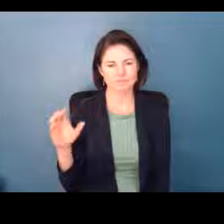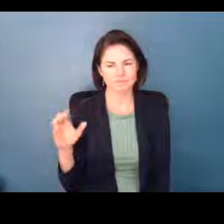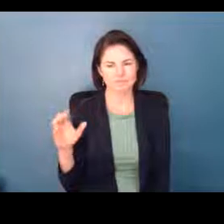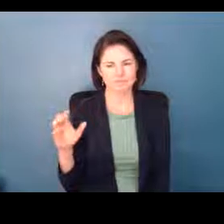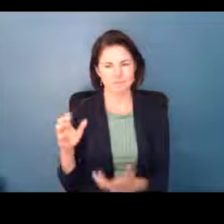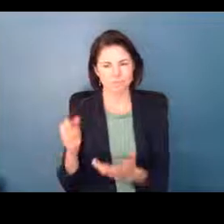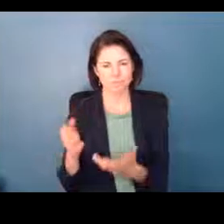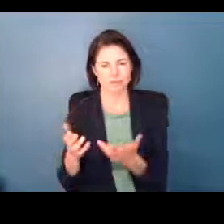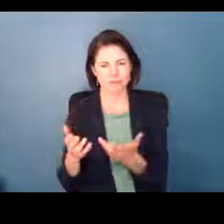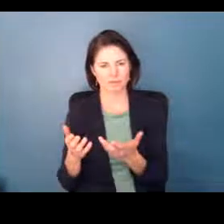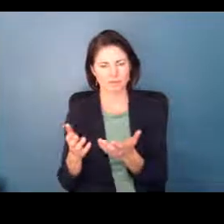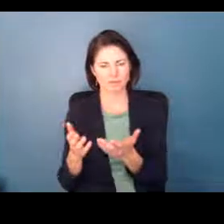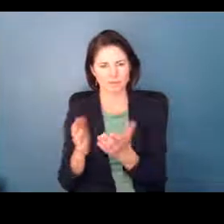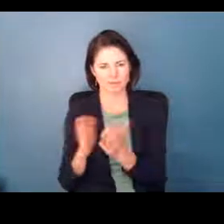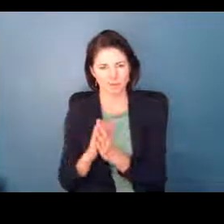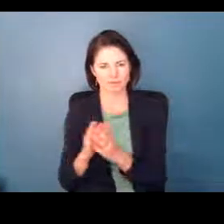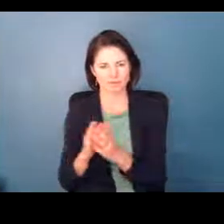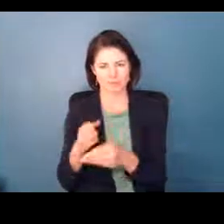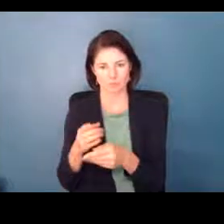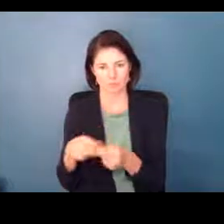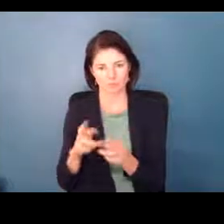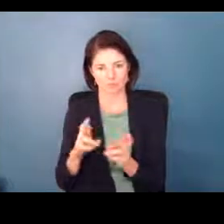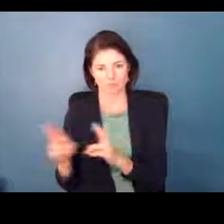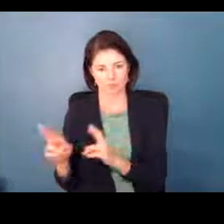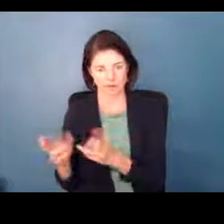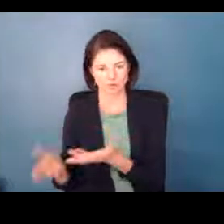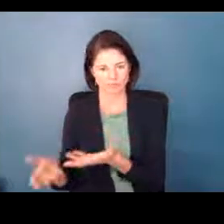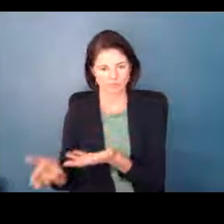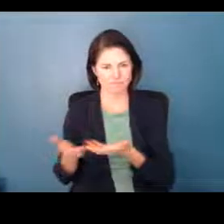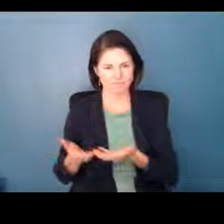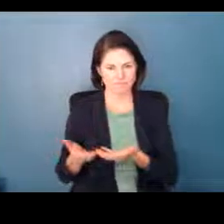come back when it's ready. However, in this case, the project is currently in